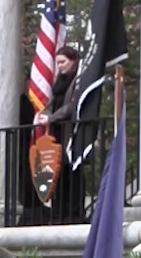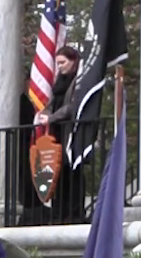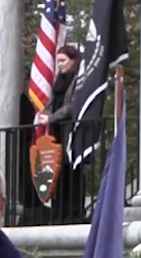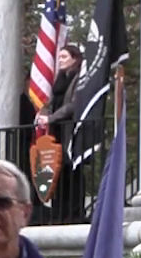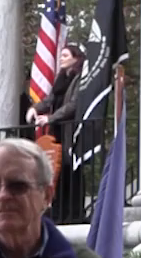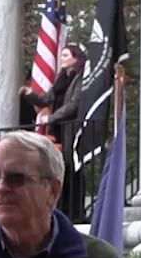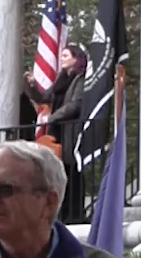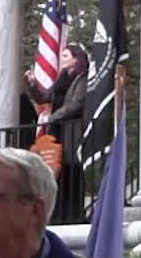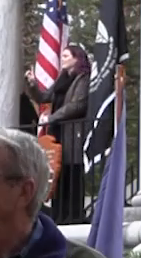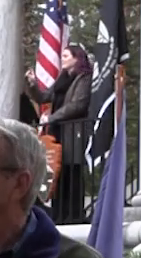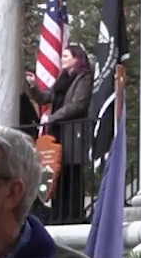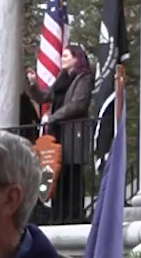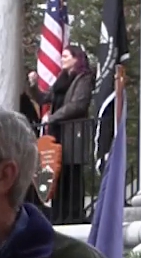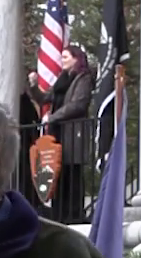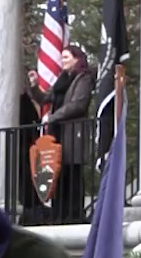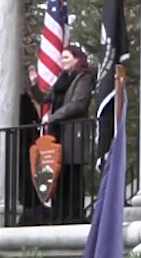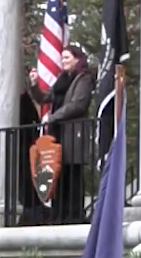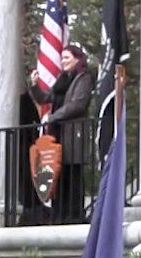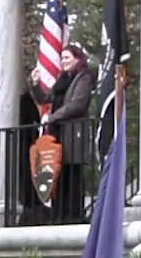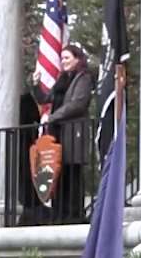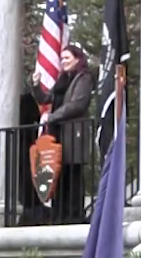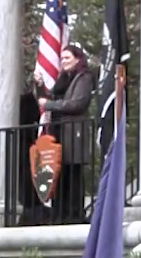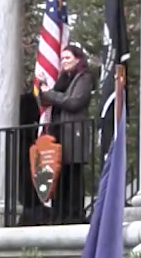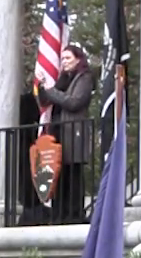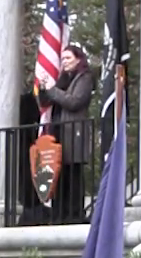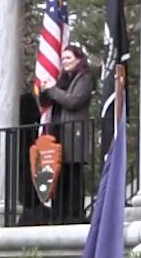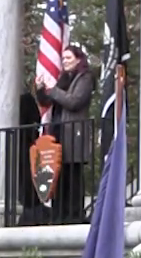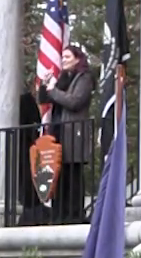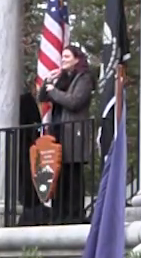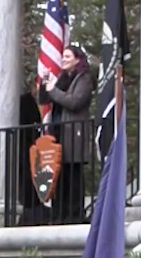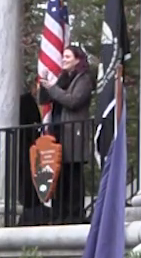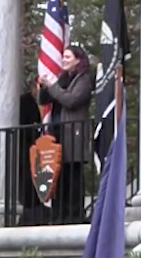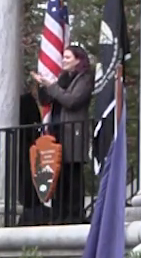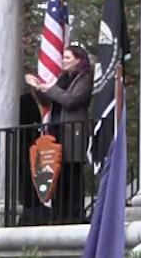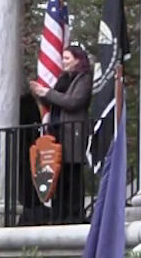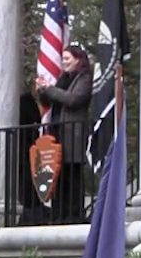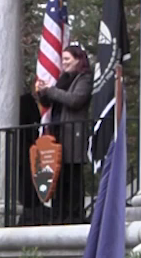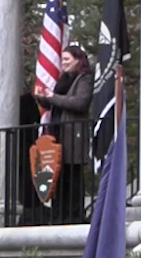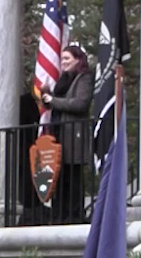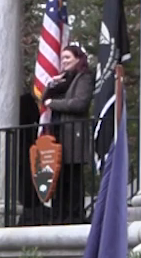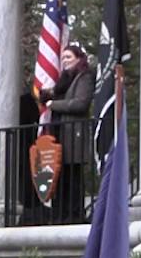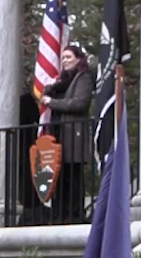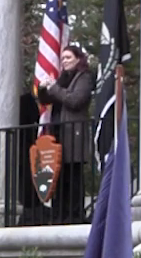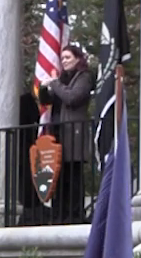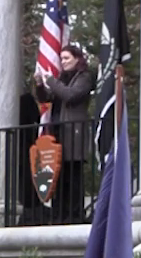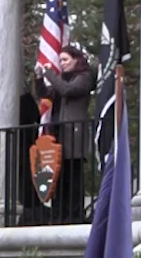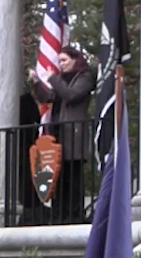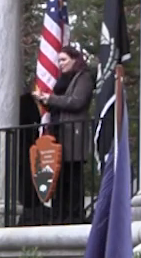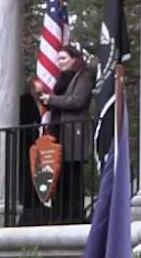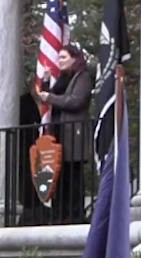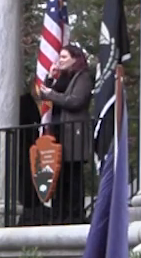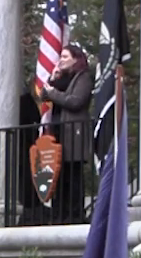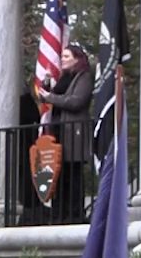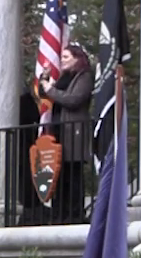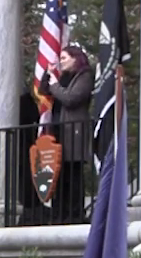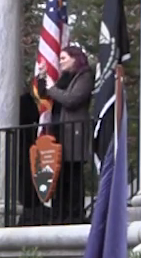Donna Padgett, Bennett Motor Express, Director of Financial Planning and Analysis, proudly presents a wreath to remember those